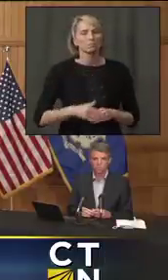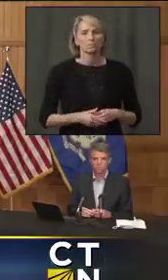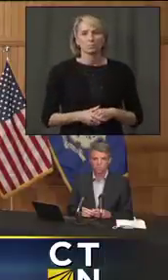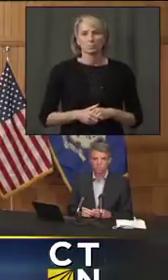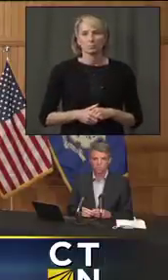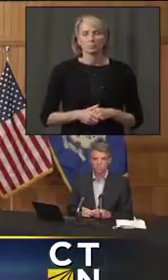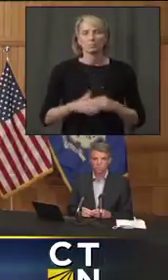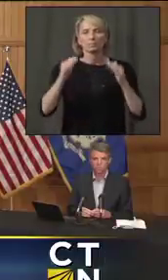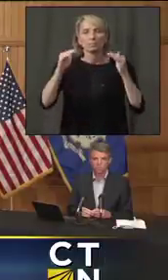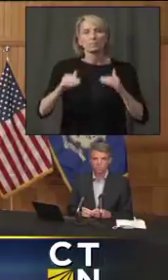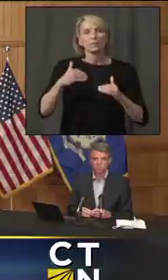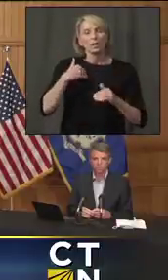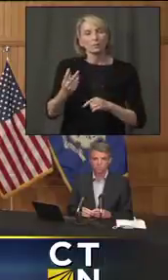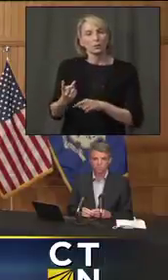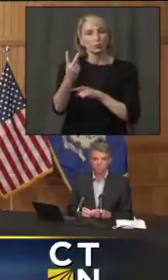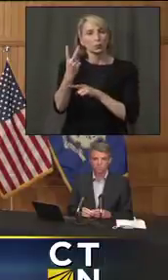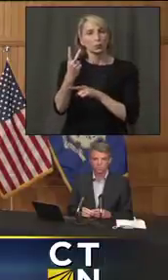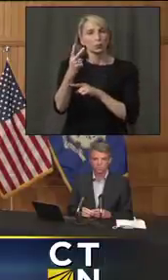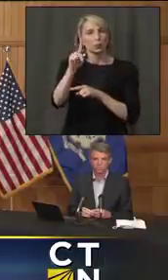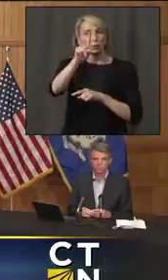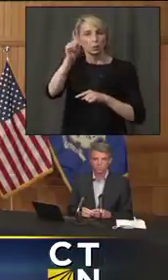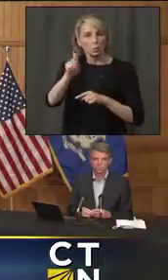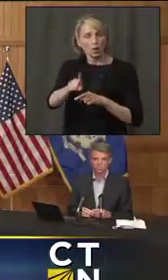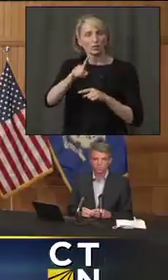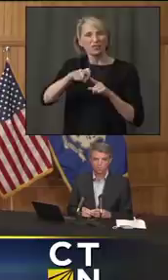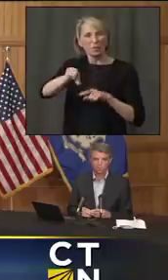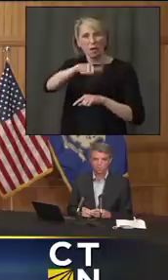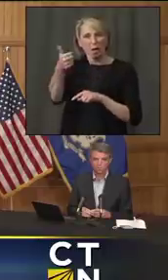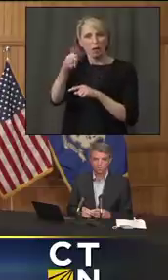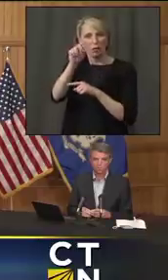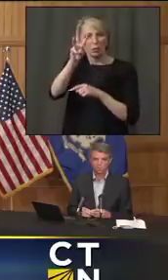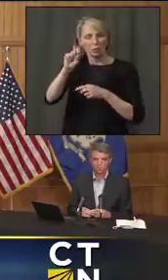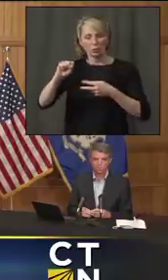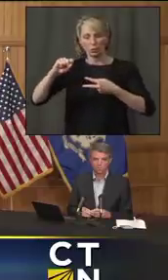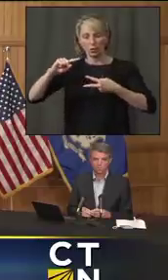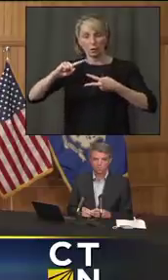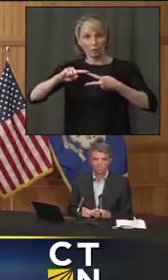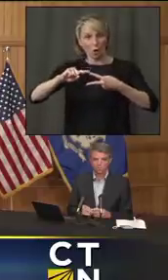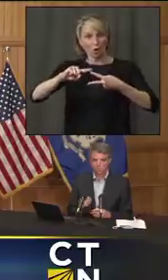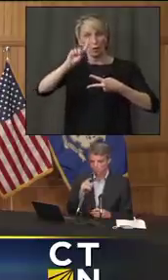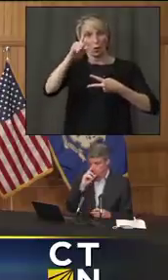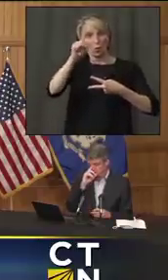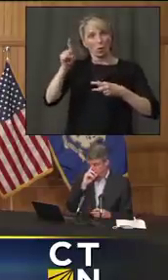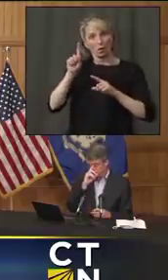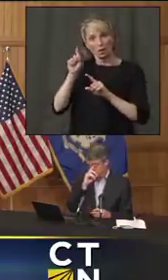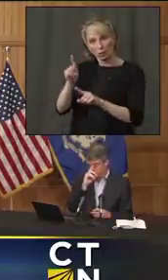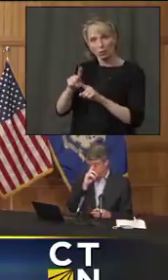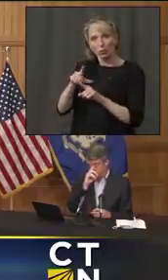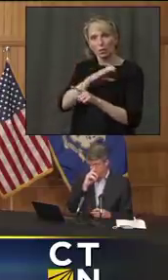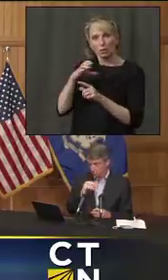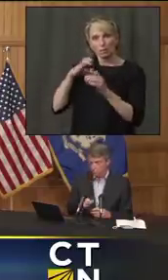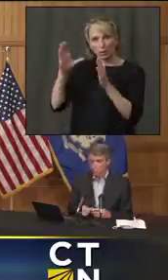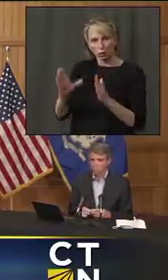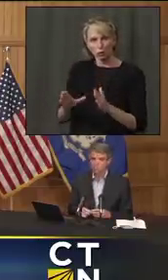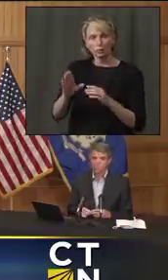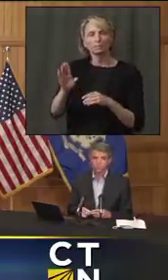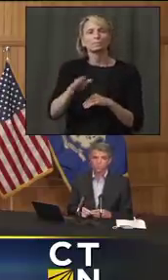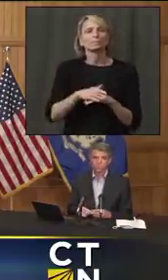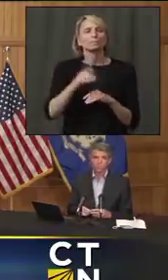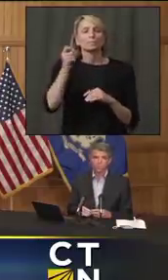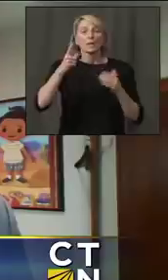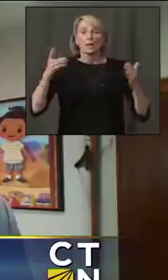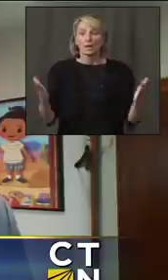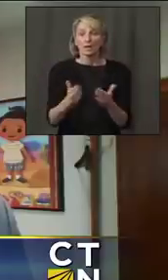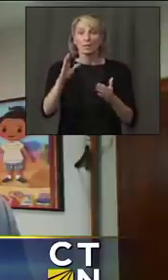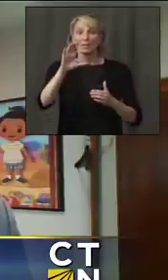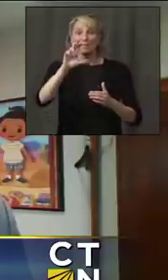I have two questions from Boceto Media. We'll start with the first one for Commissioner Cardona. Connecticut has some aging school buildings